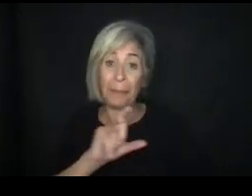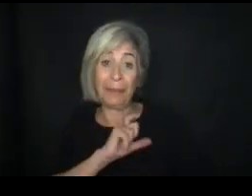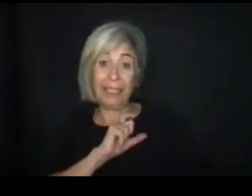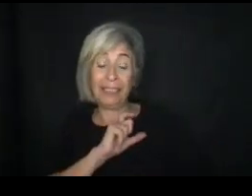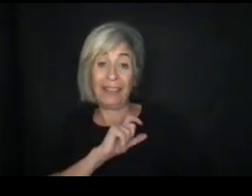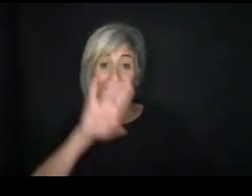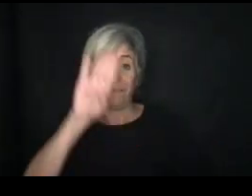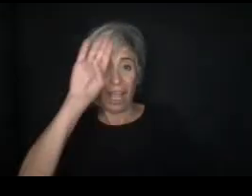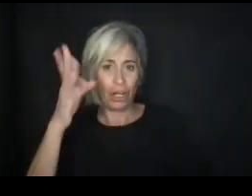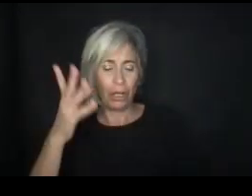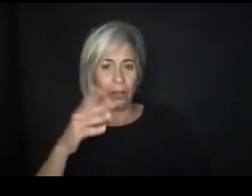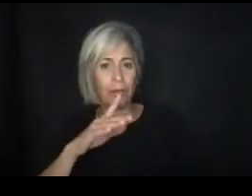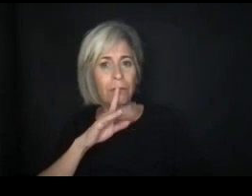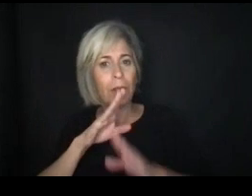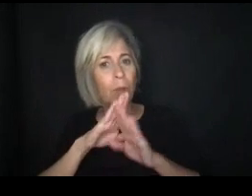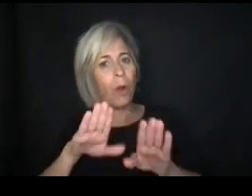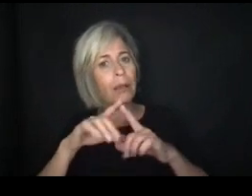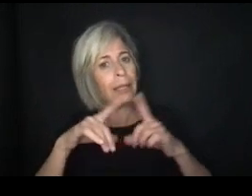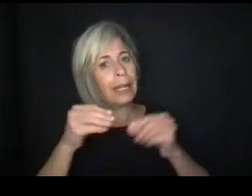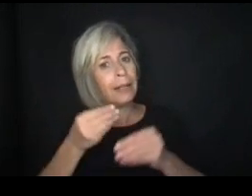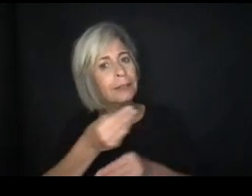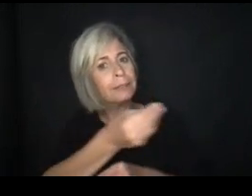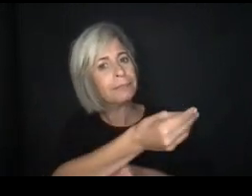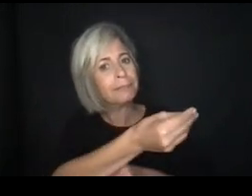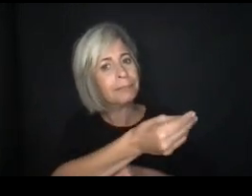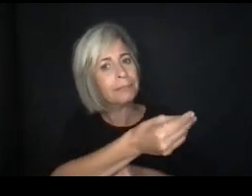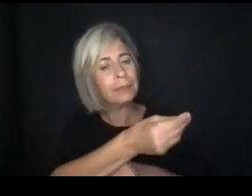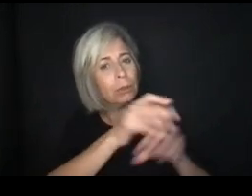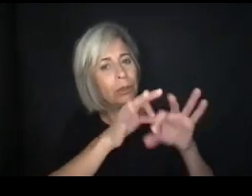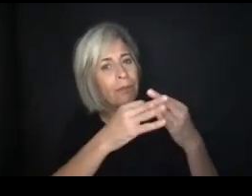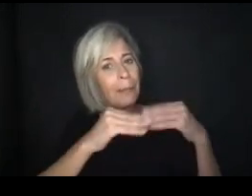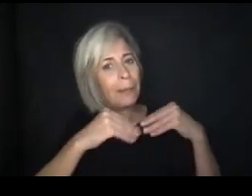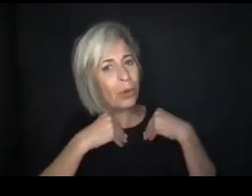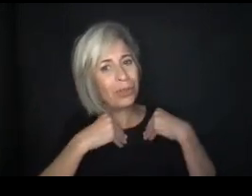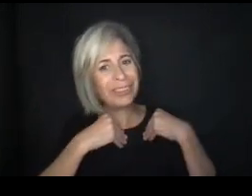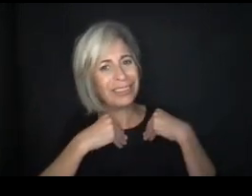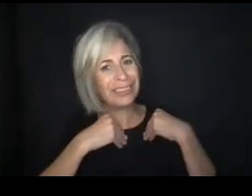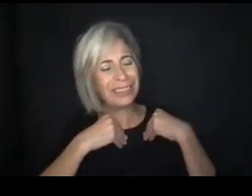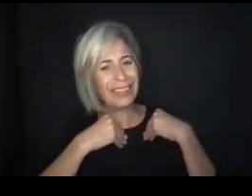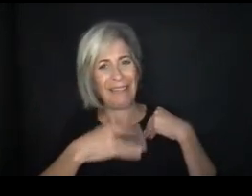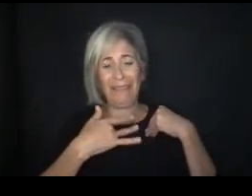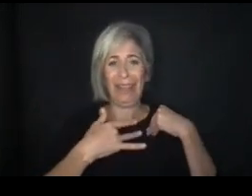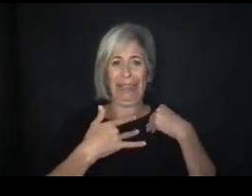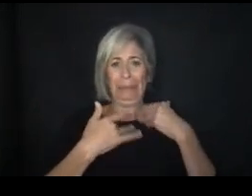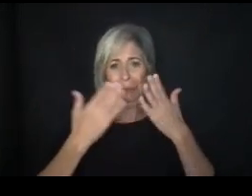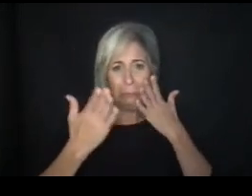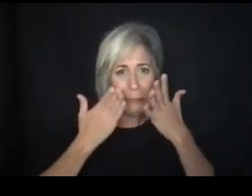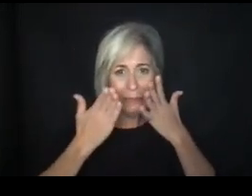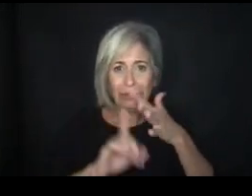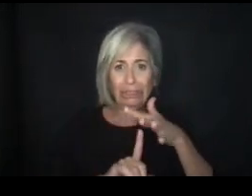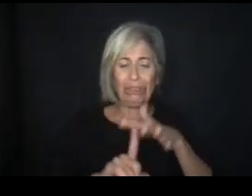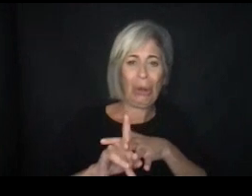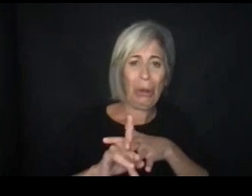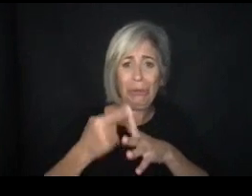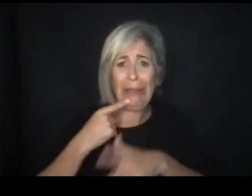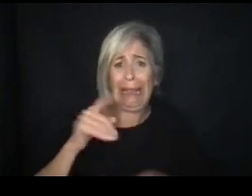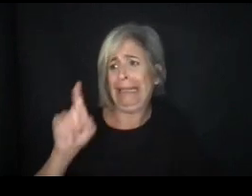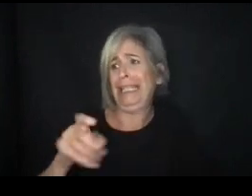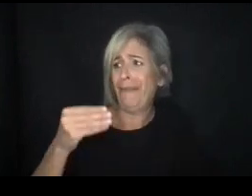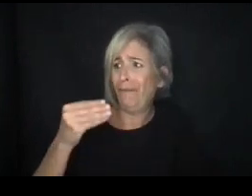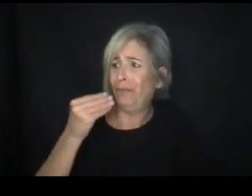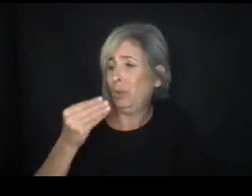the quiet little cards? Do it to the family owners. Don't make them feel like they got to come and show up someplace to get some